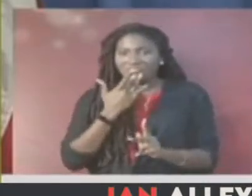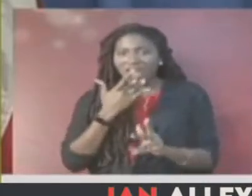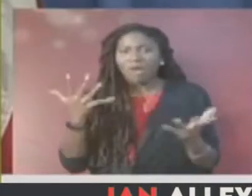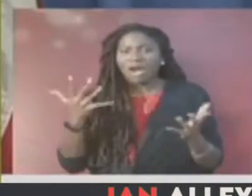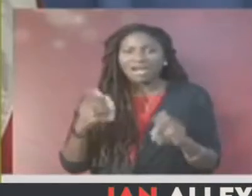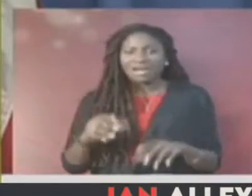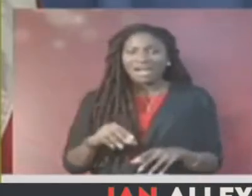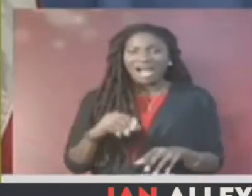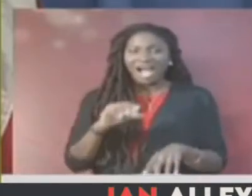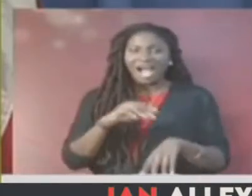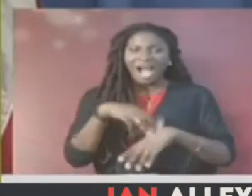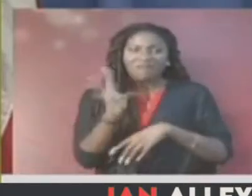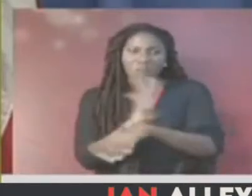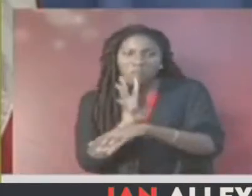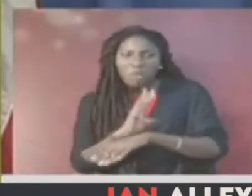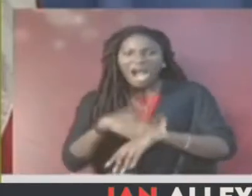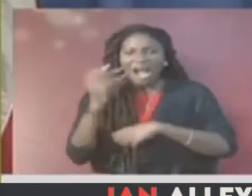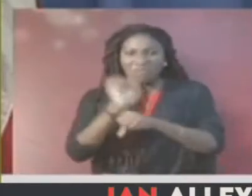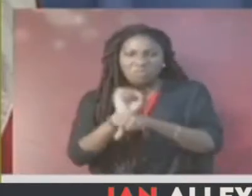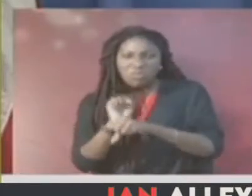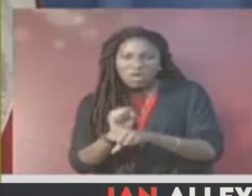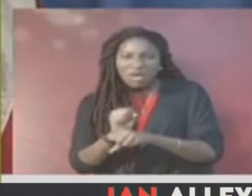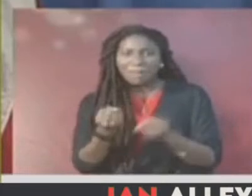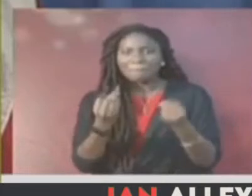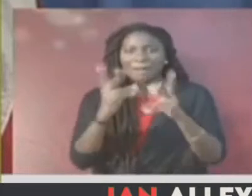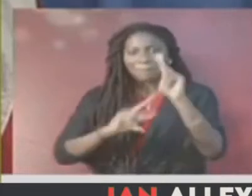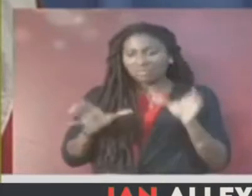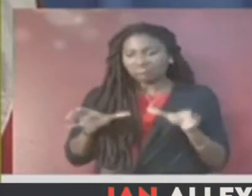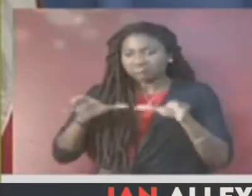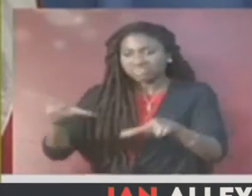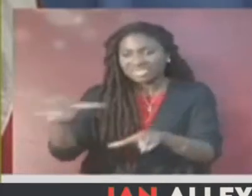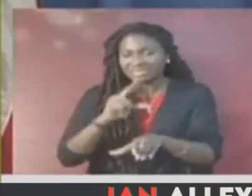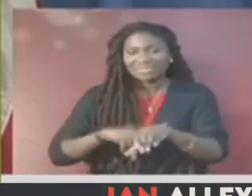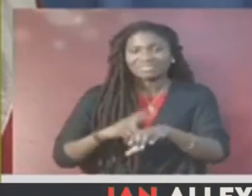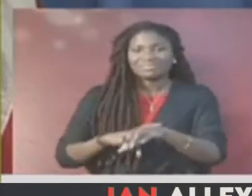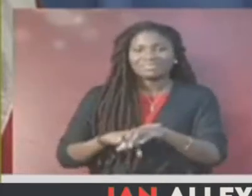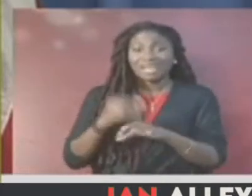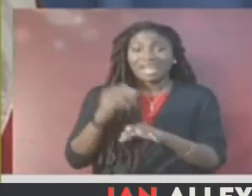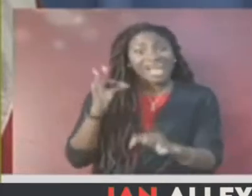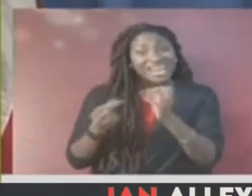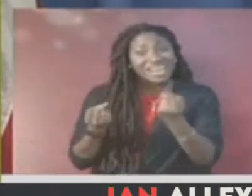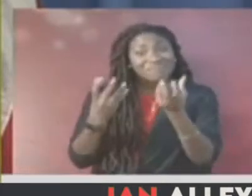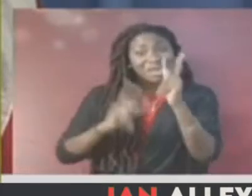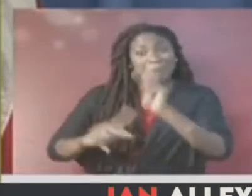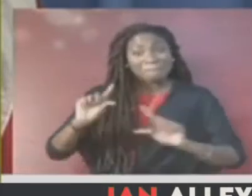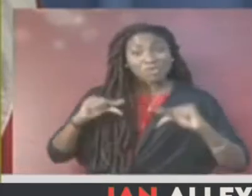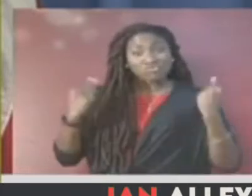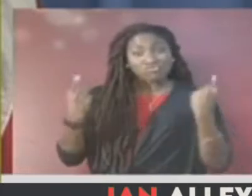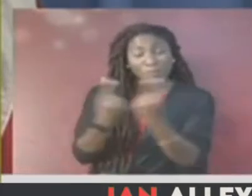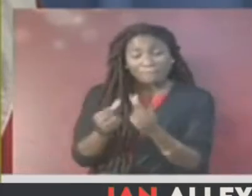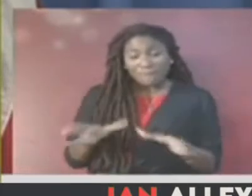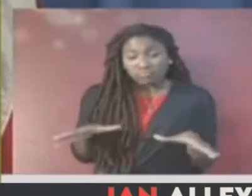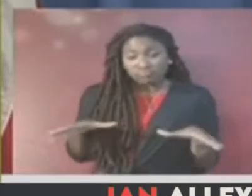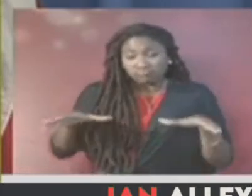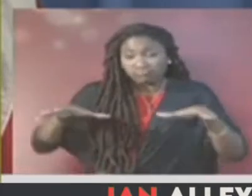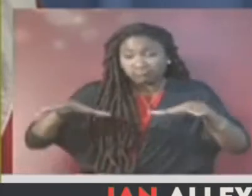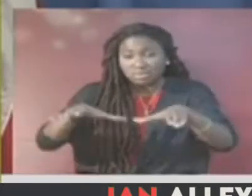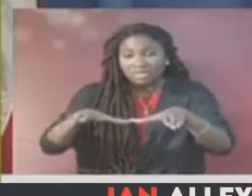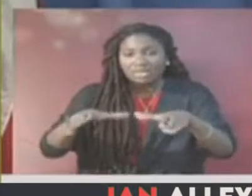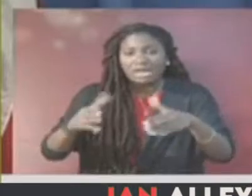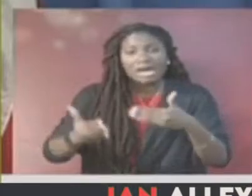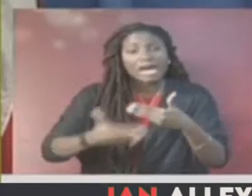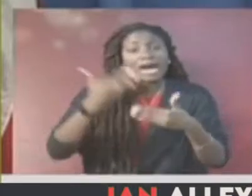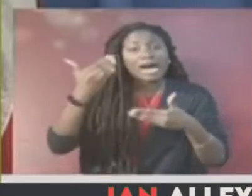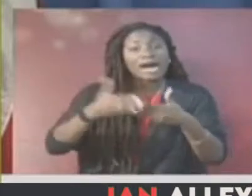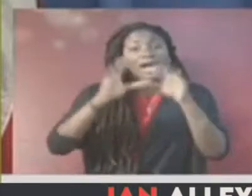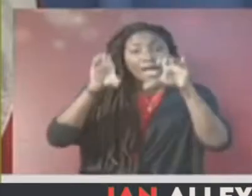longer people are exposed in groups, it is the greater the chances of the virus spreading. So that's